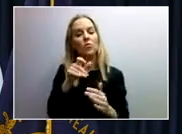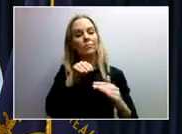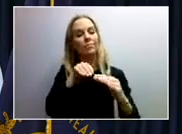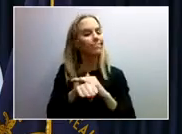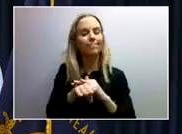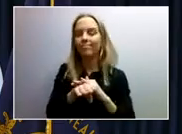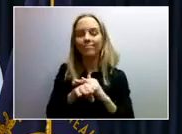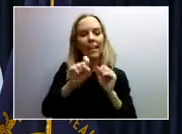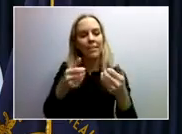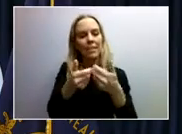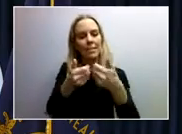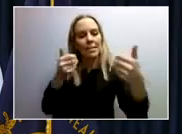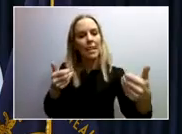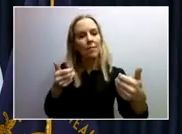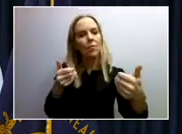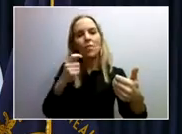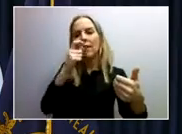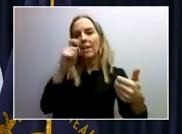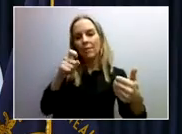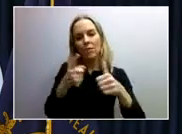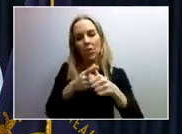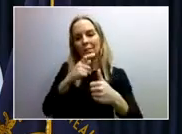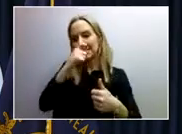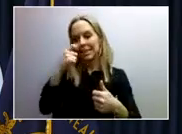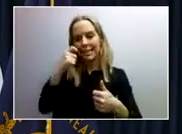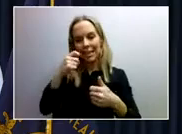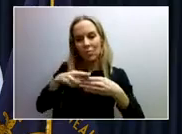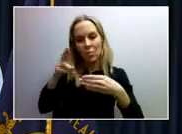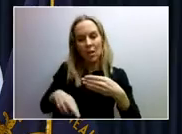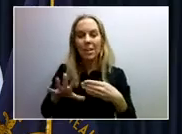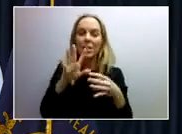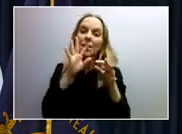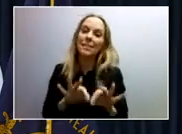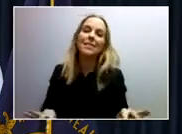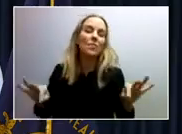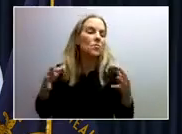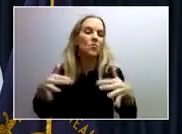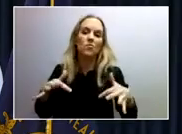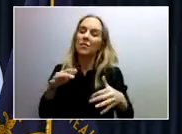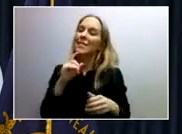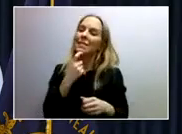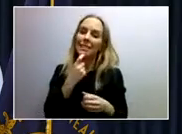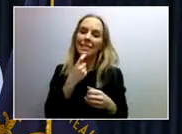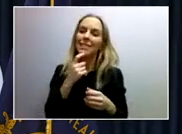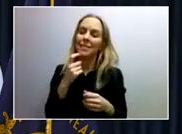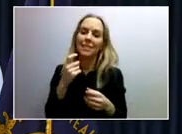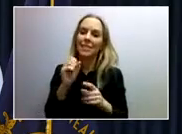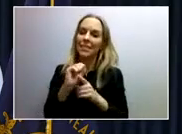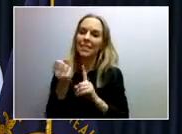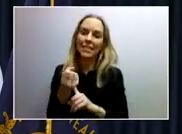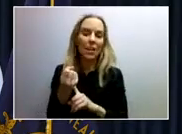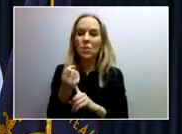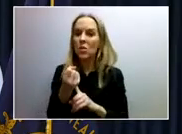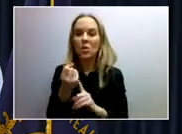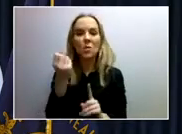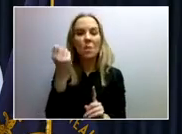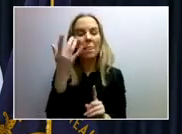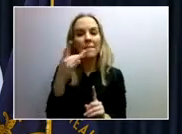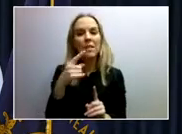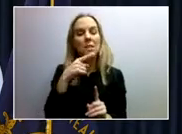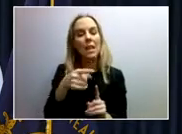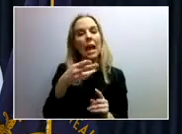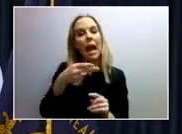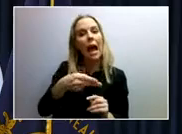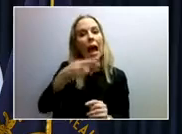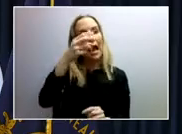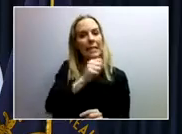by test results. This is a significant situation, and it's exacerbated by high staff vacancy rates and a